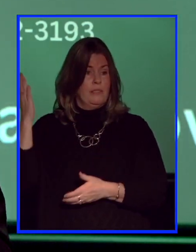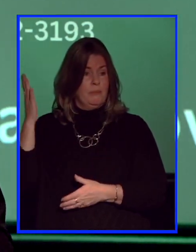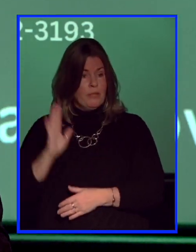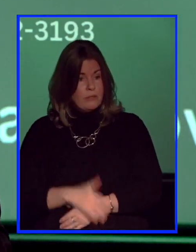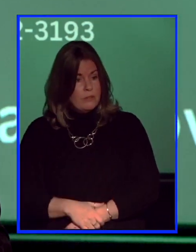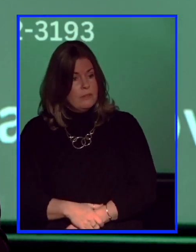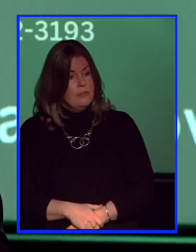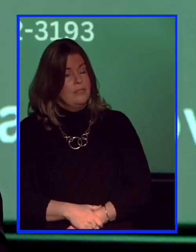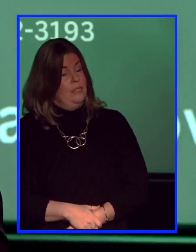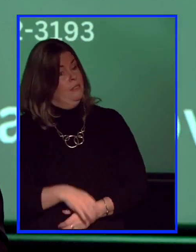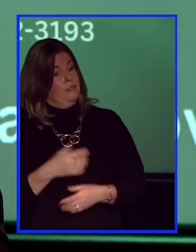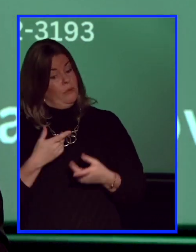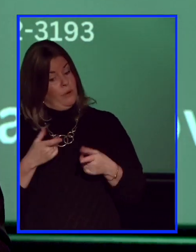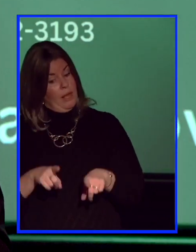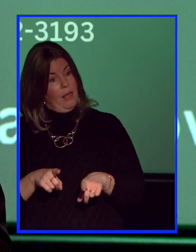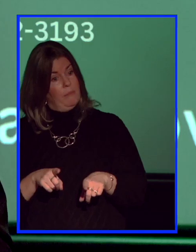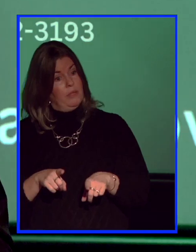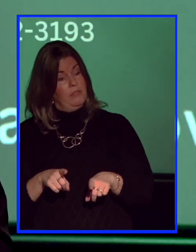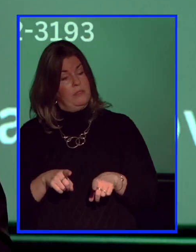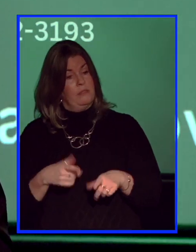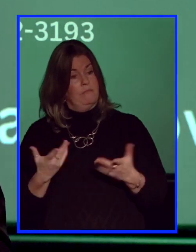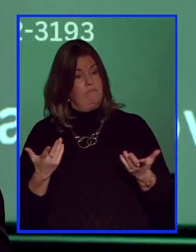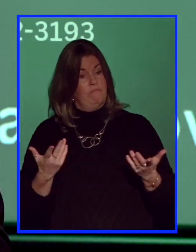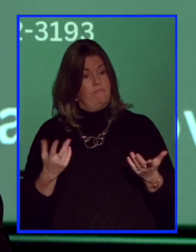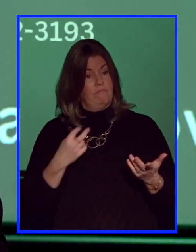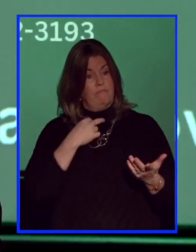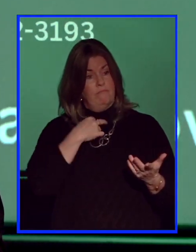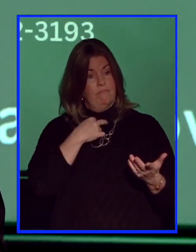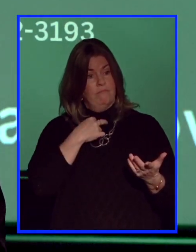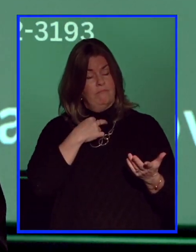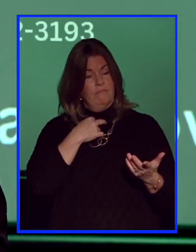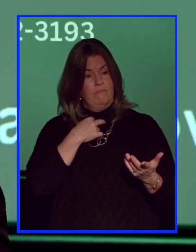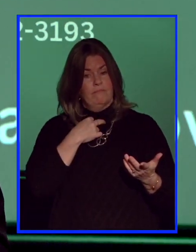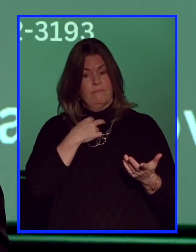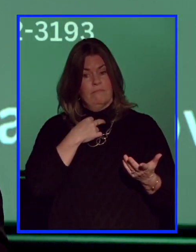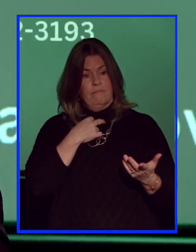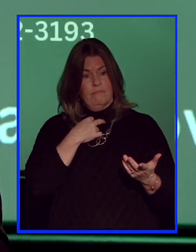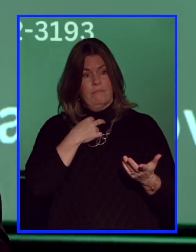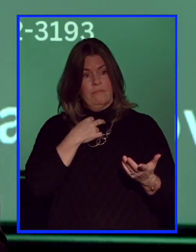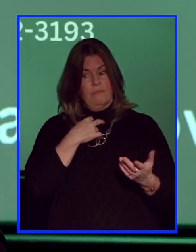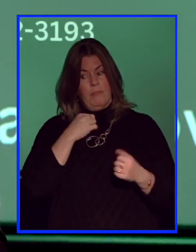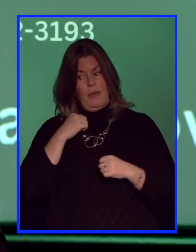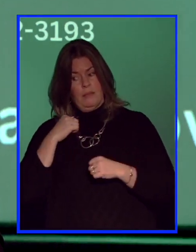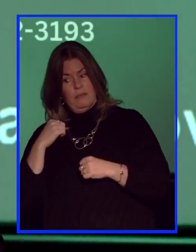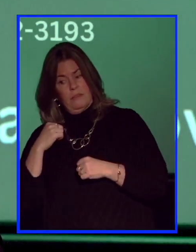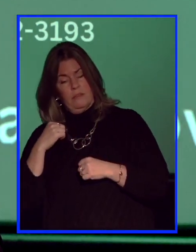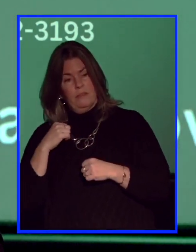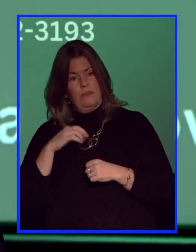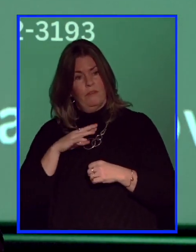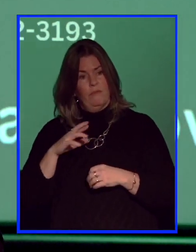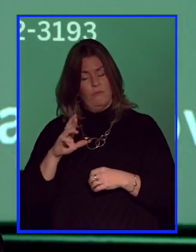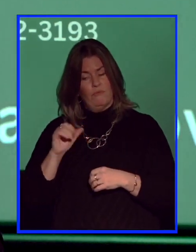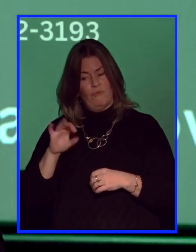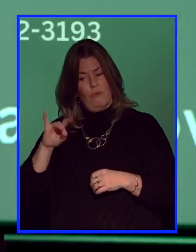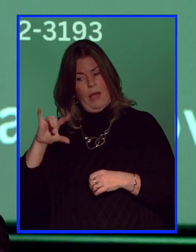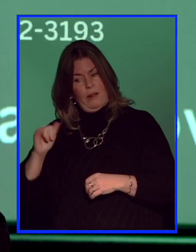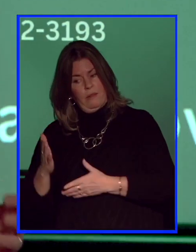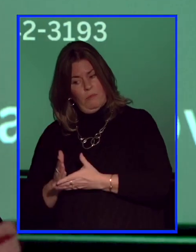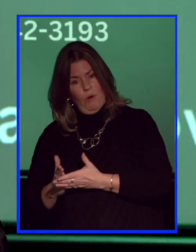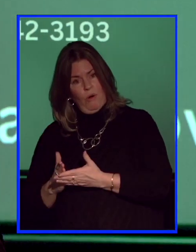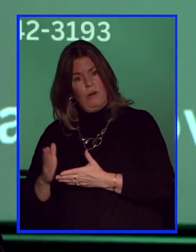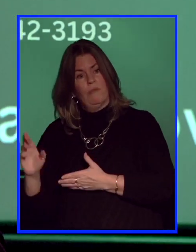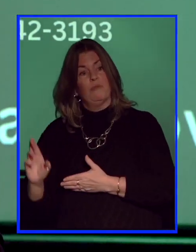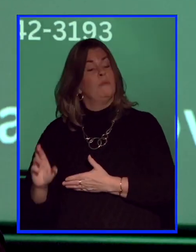And what happened was that there was a stick-up by the very radical element of the Republican Party that was